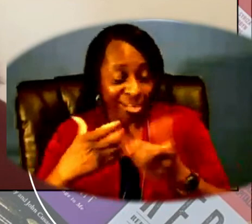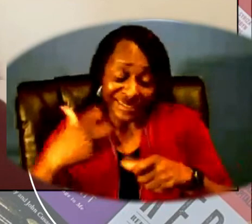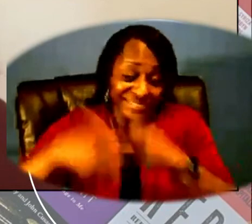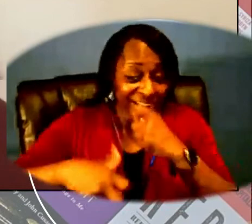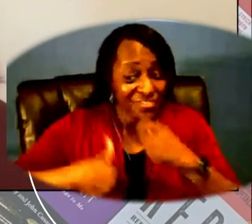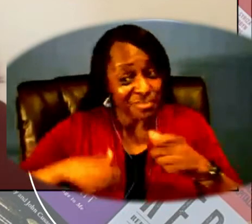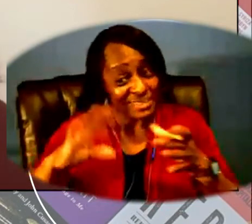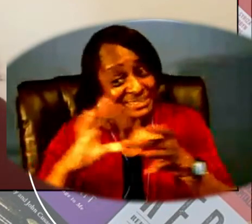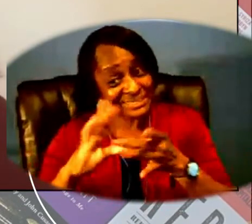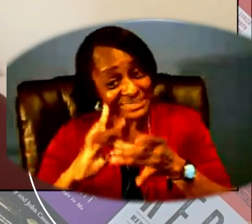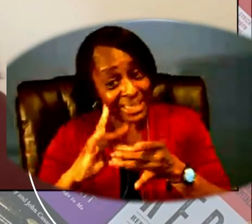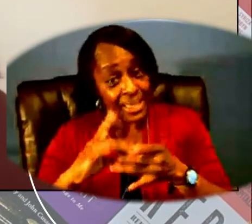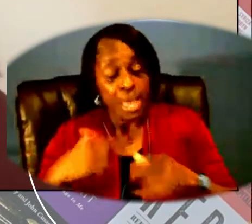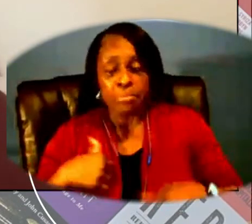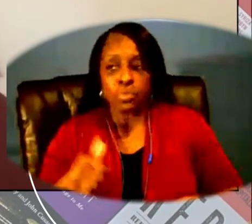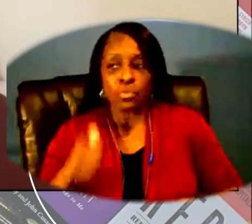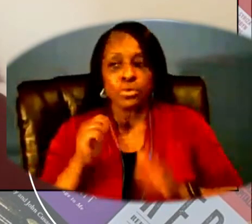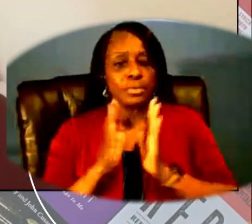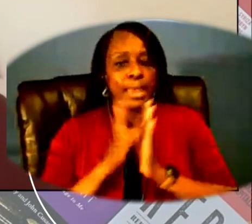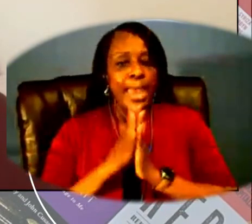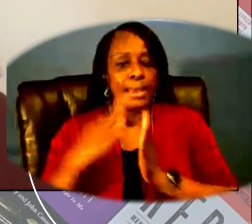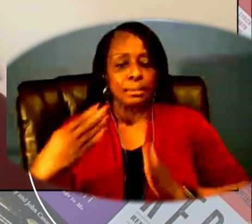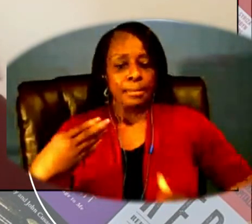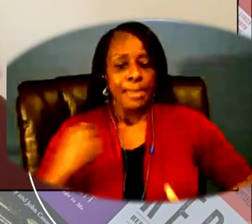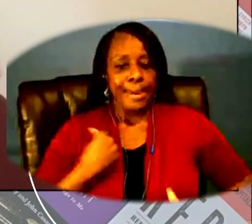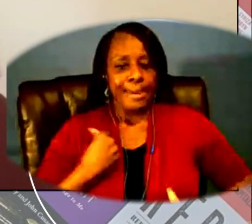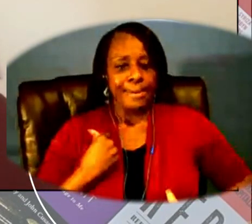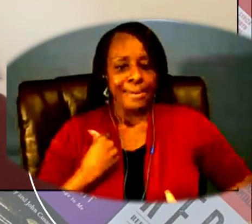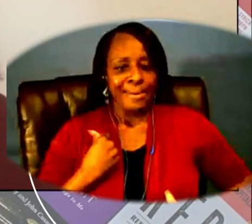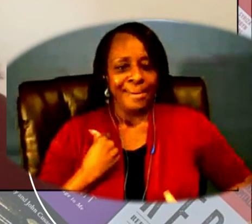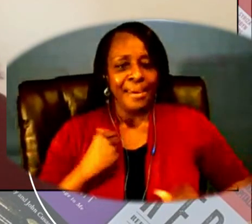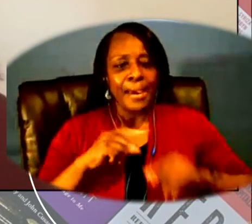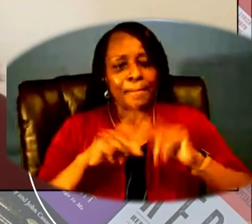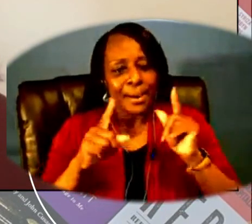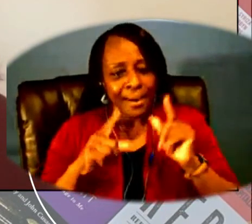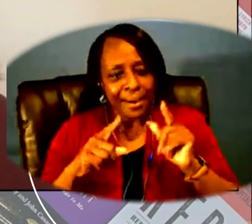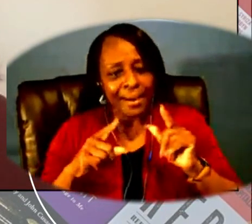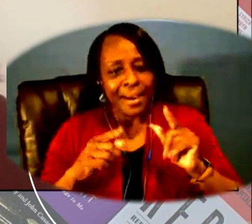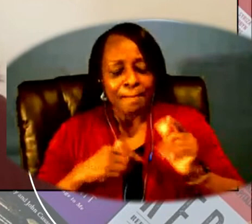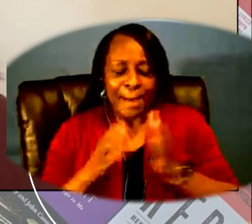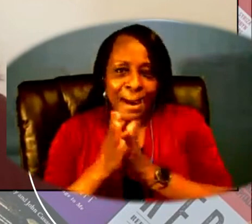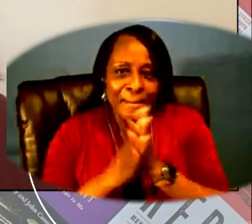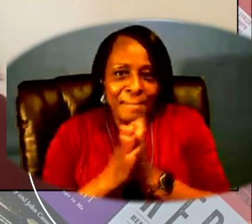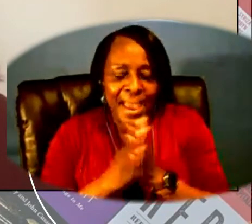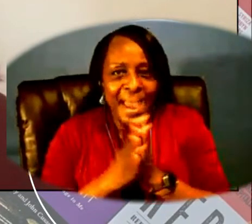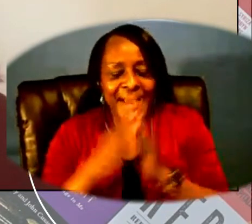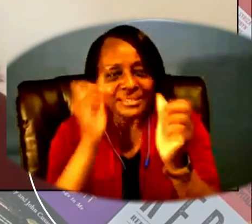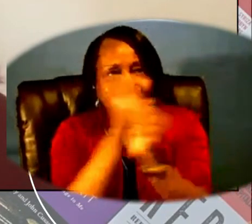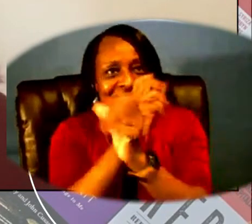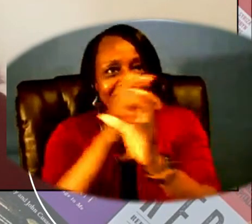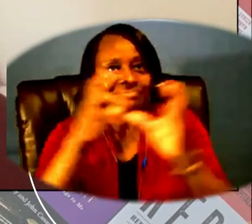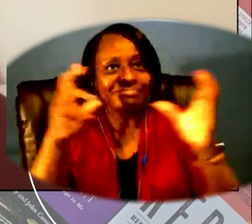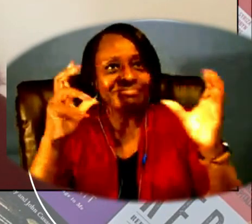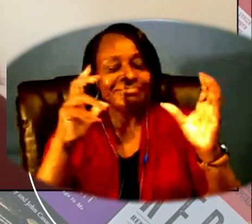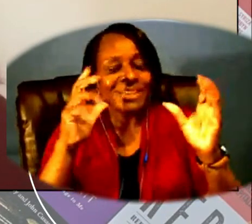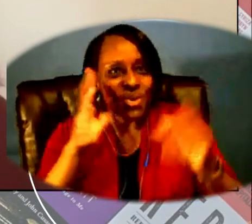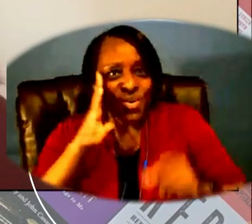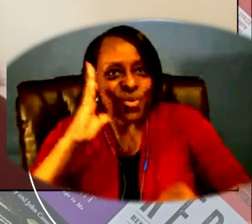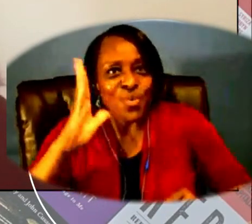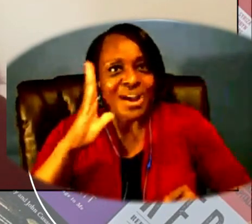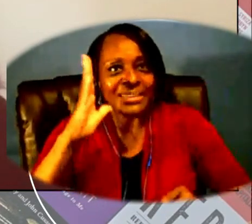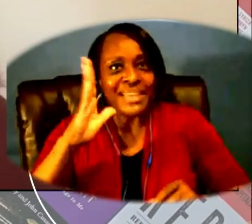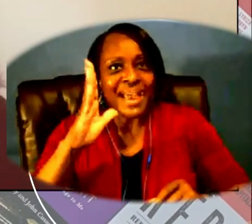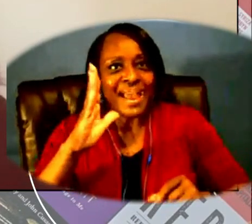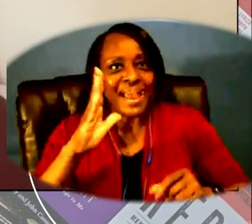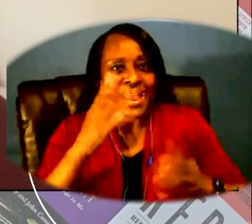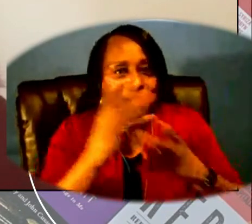I will not ask. My passion is this opportunity. I dreamed of the idea that one day I could get out